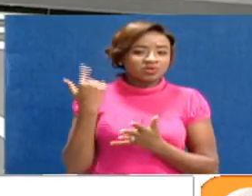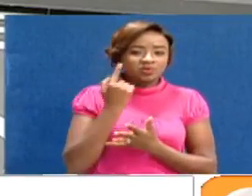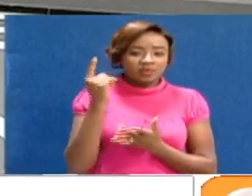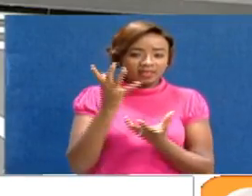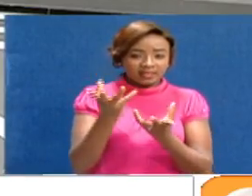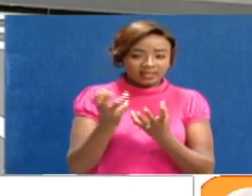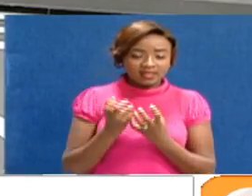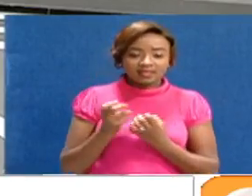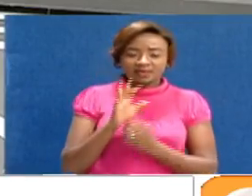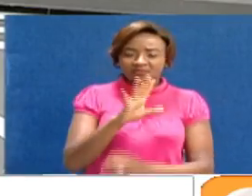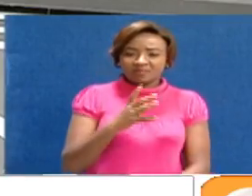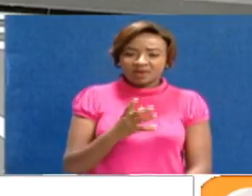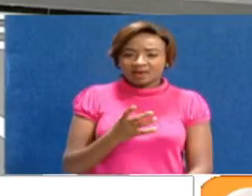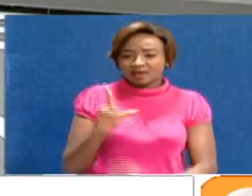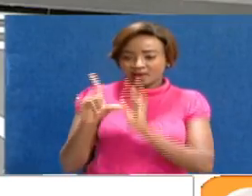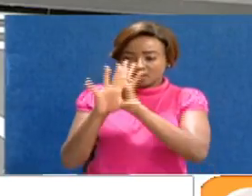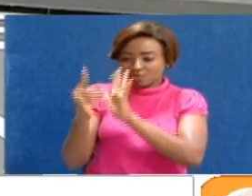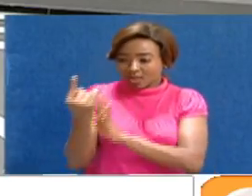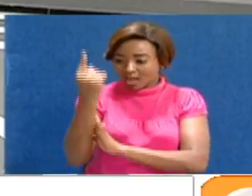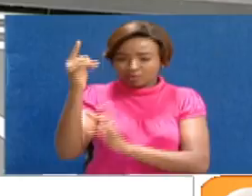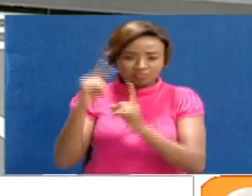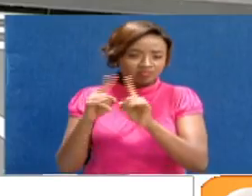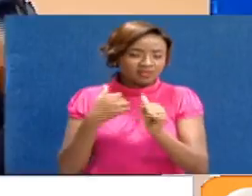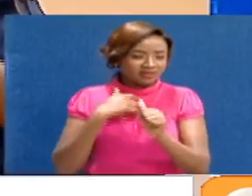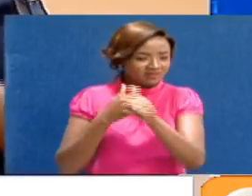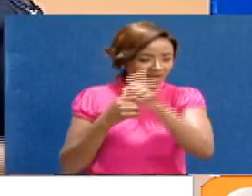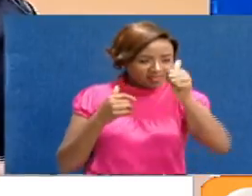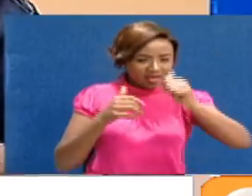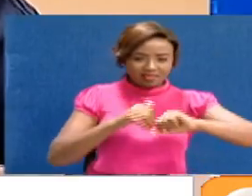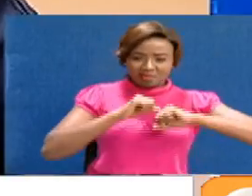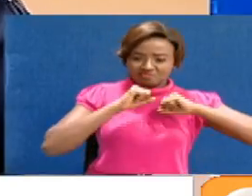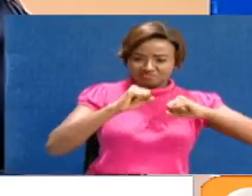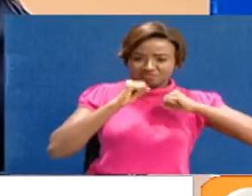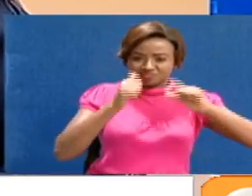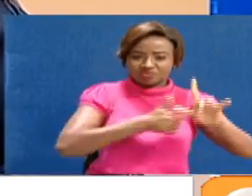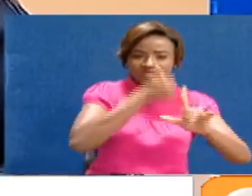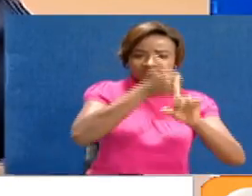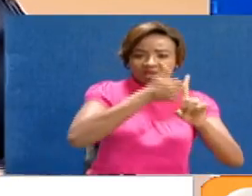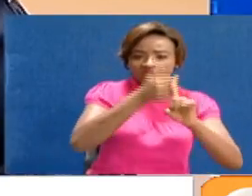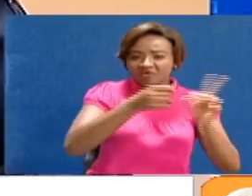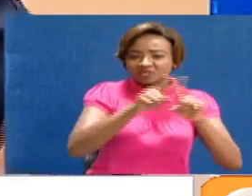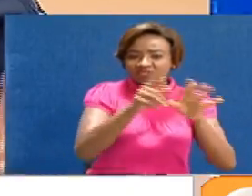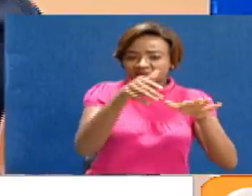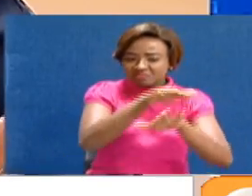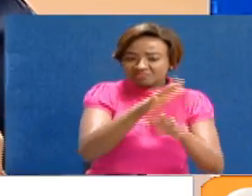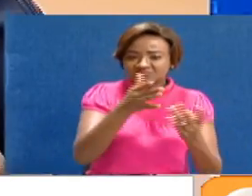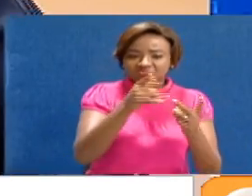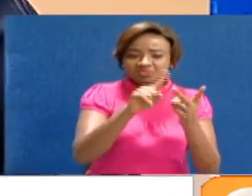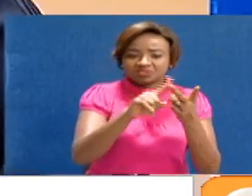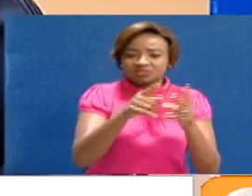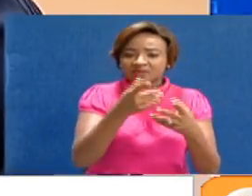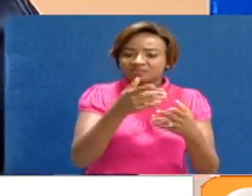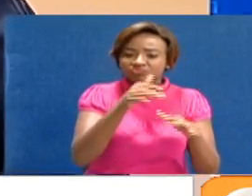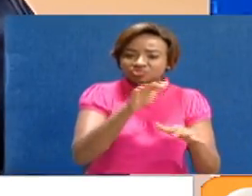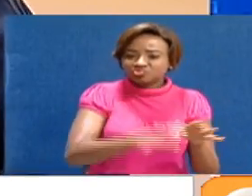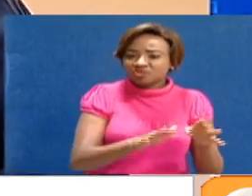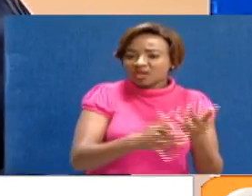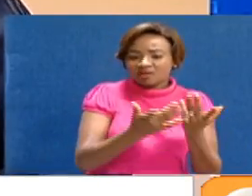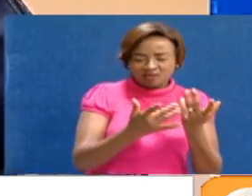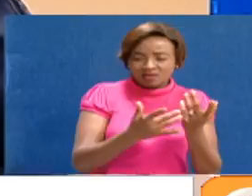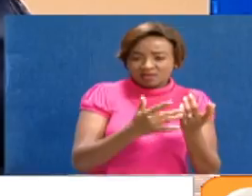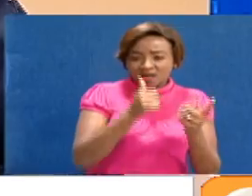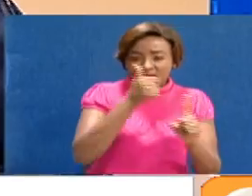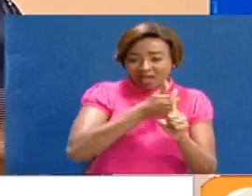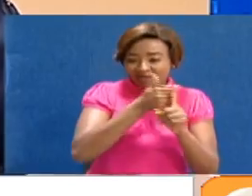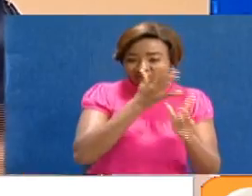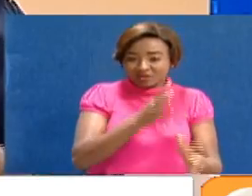do the case alone. We have a team of senior advocates, middle level, and junior advocates, so that even if one counsel is